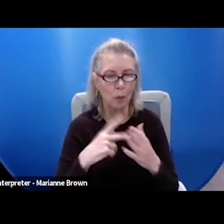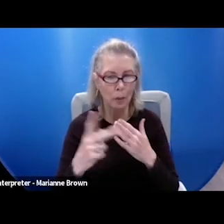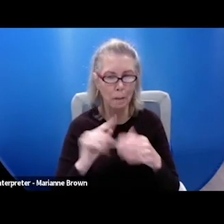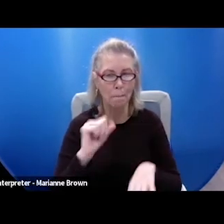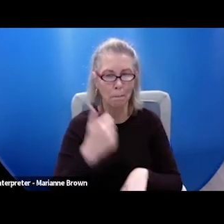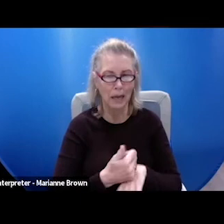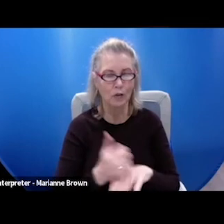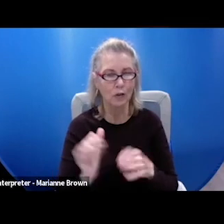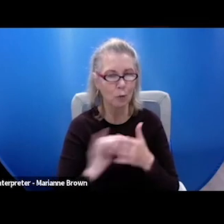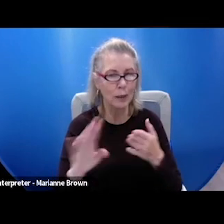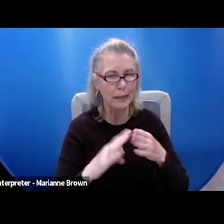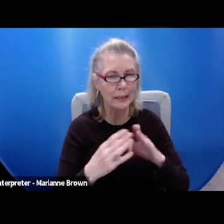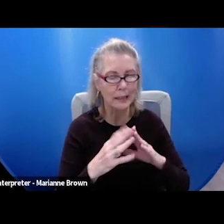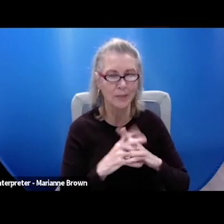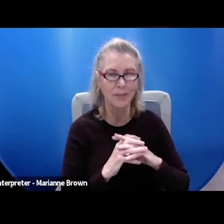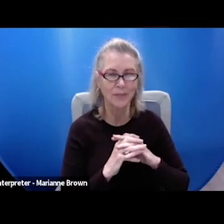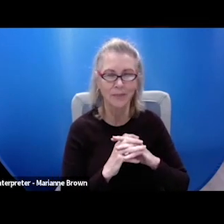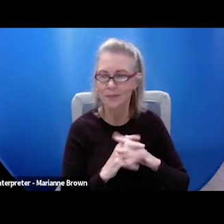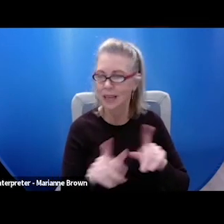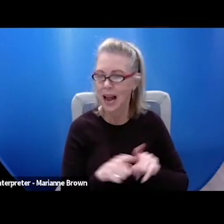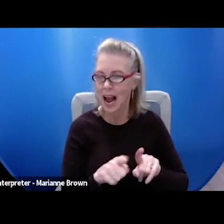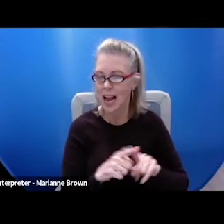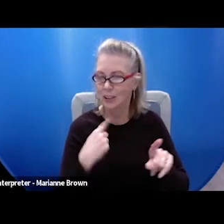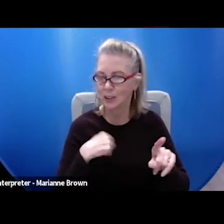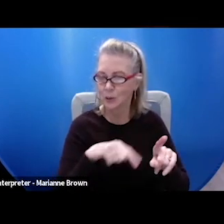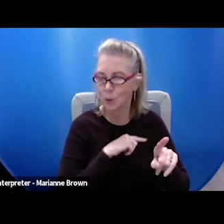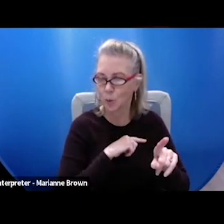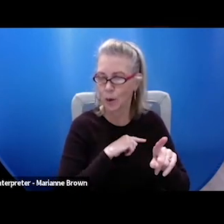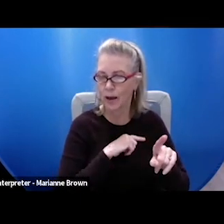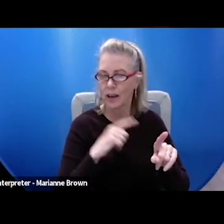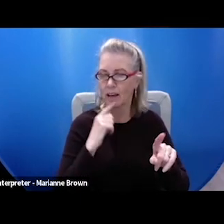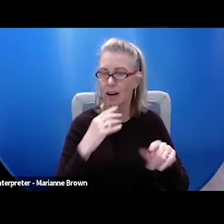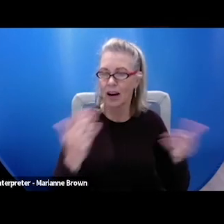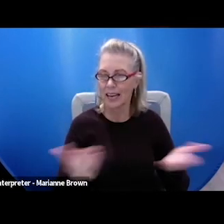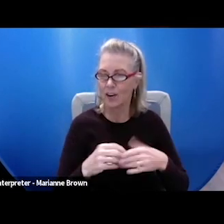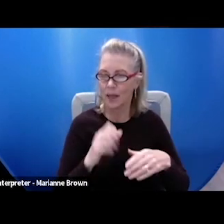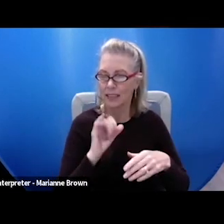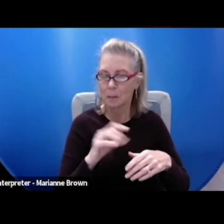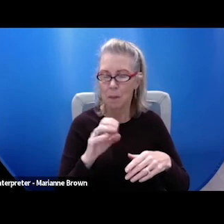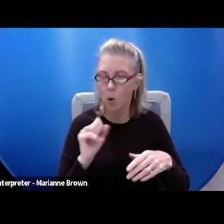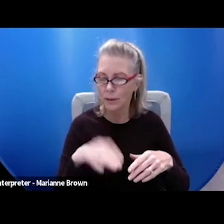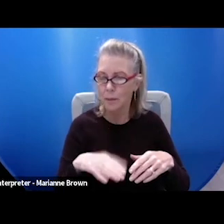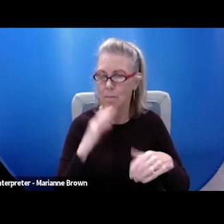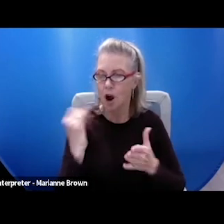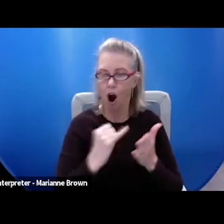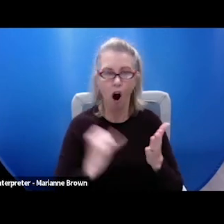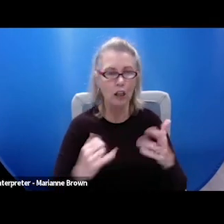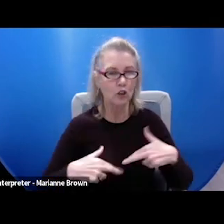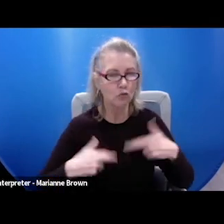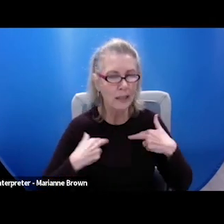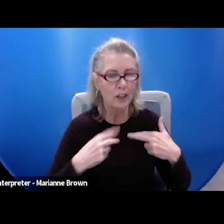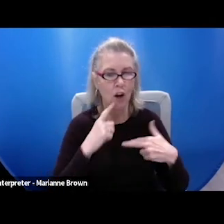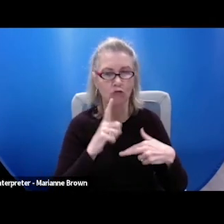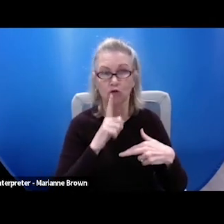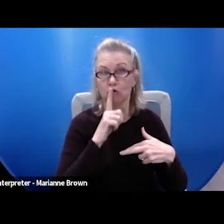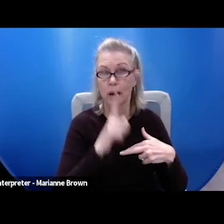City. As we are hearing throughout the symposium, artist residencies are an